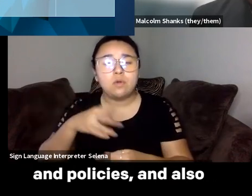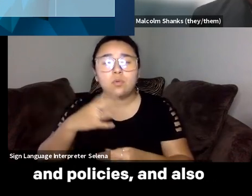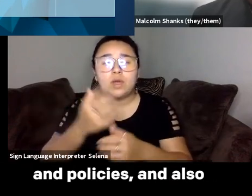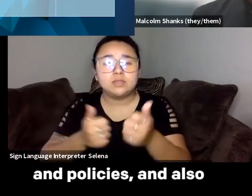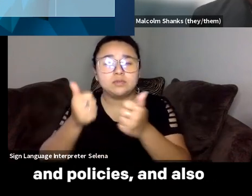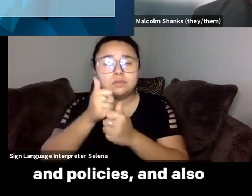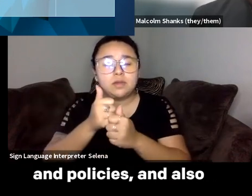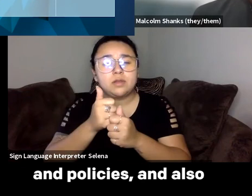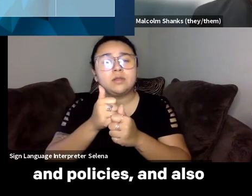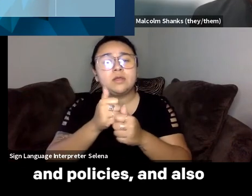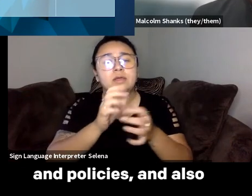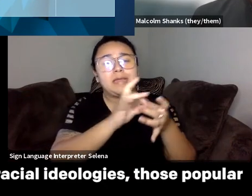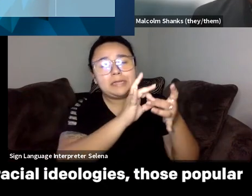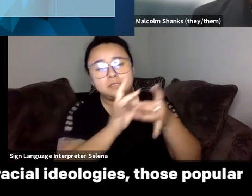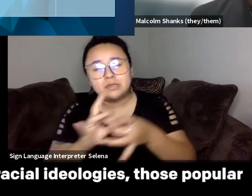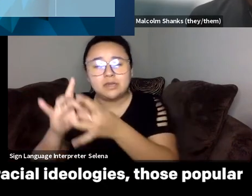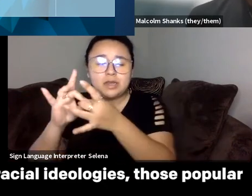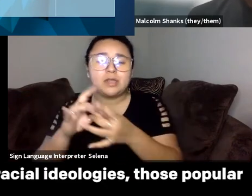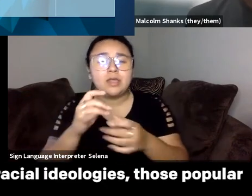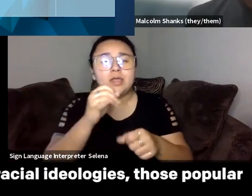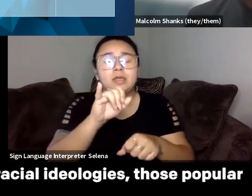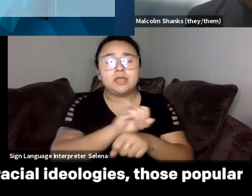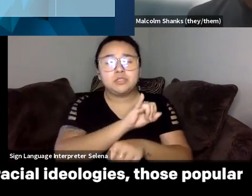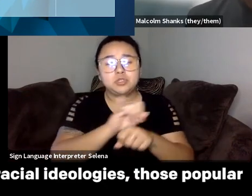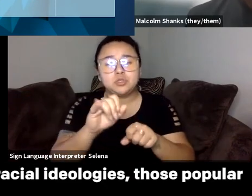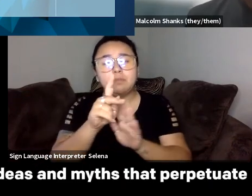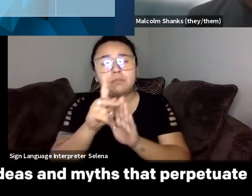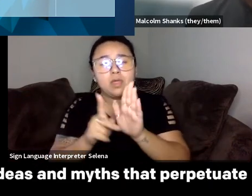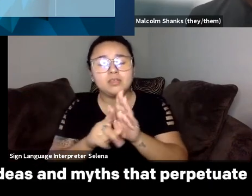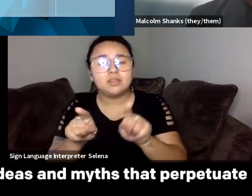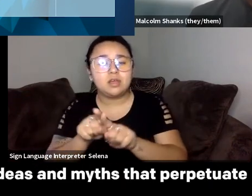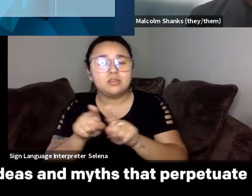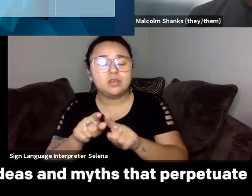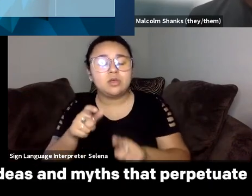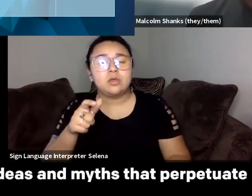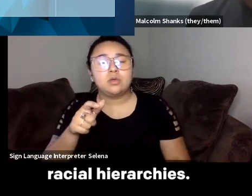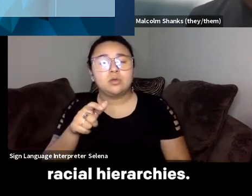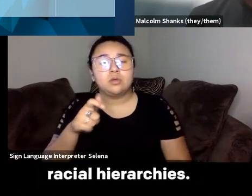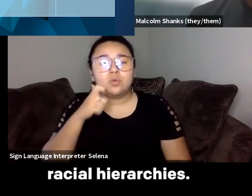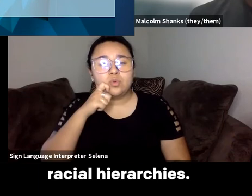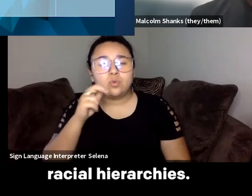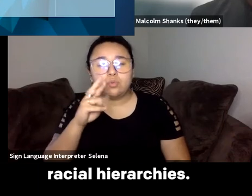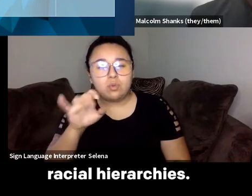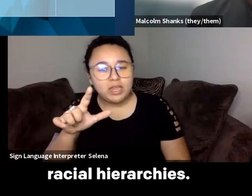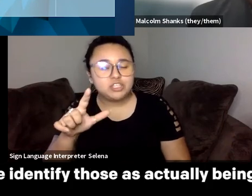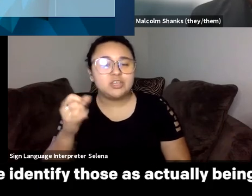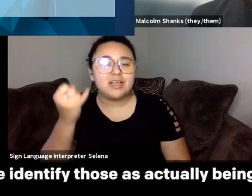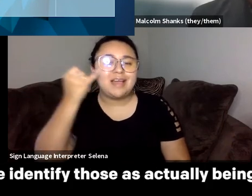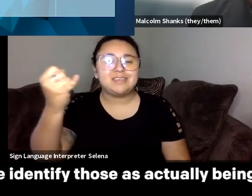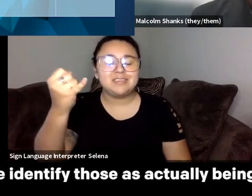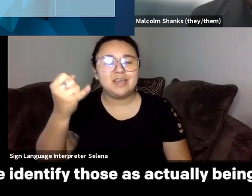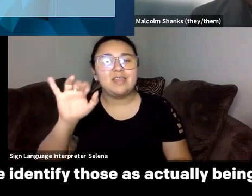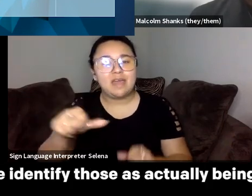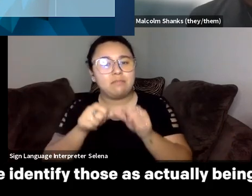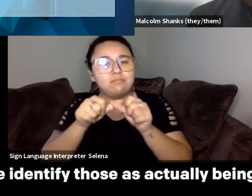and policies, and also racial ideologies, those popular ideas and myths that perpetuate racial hierarchies. We